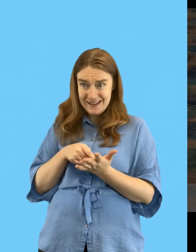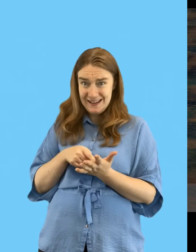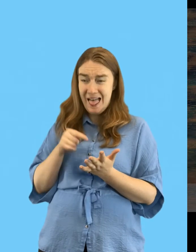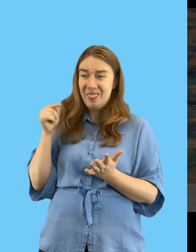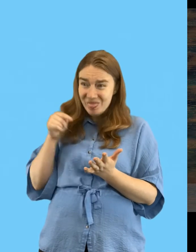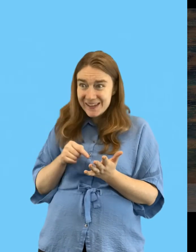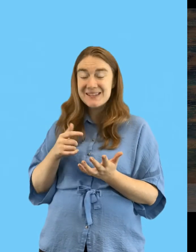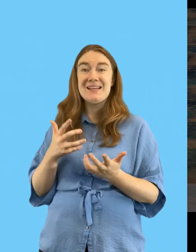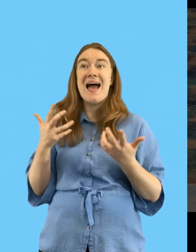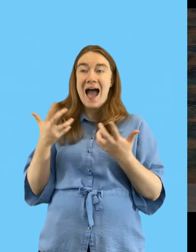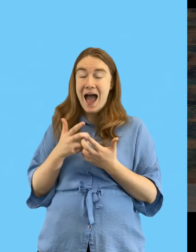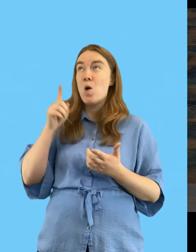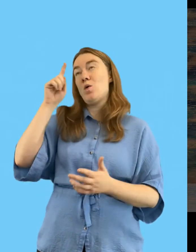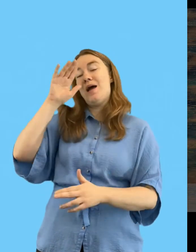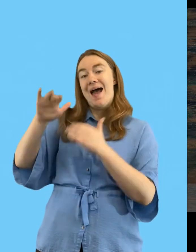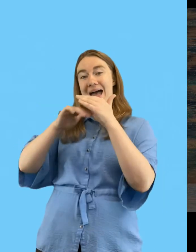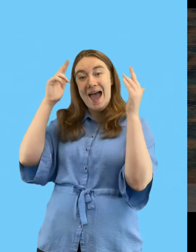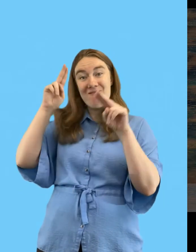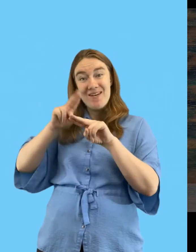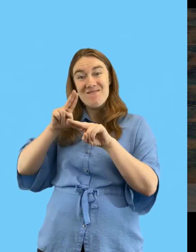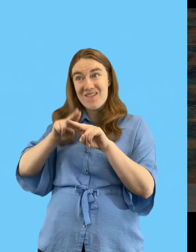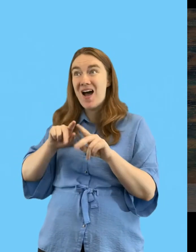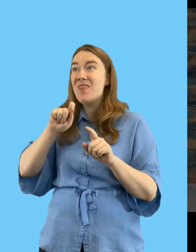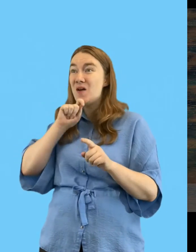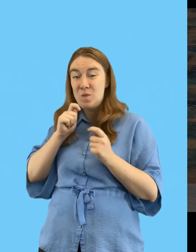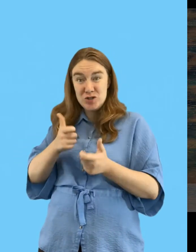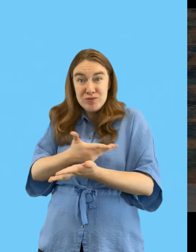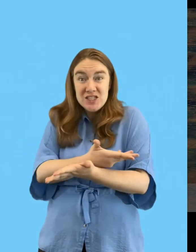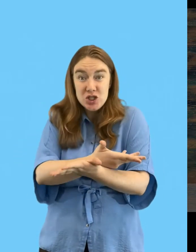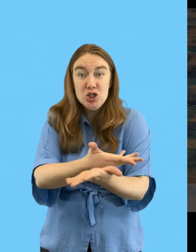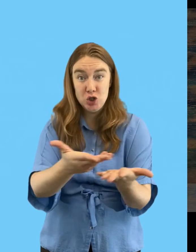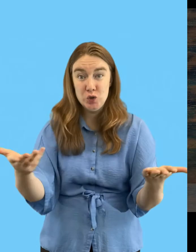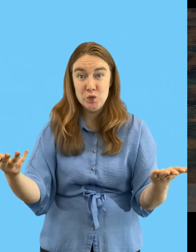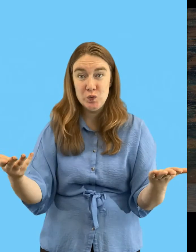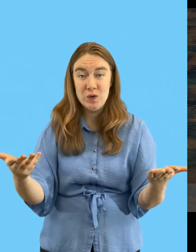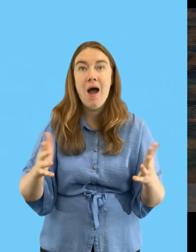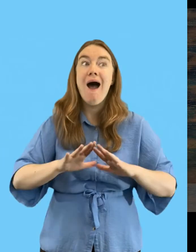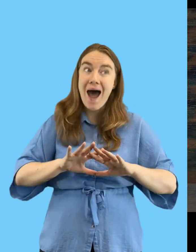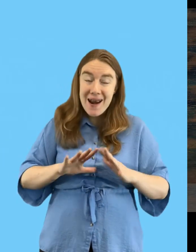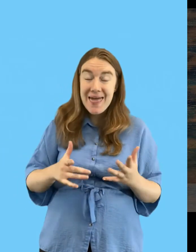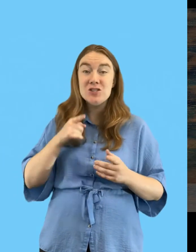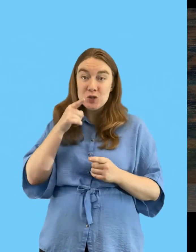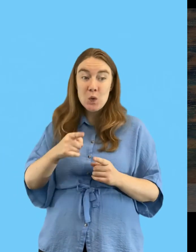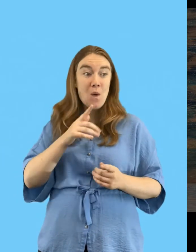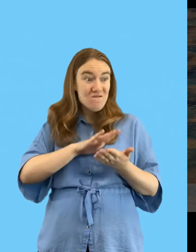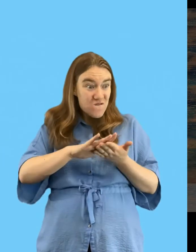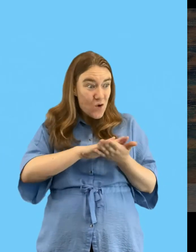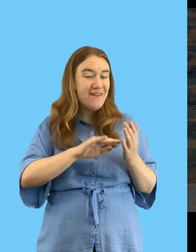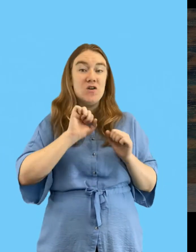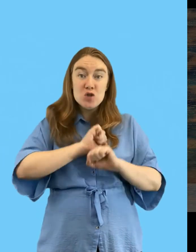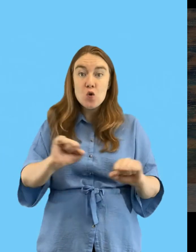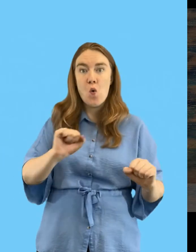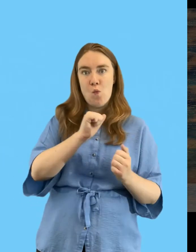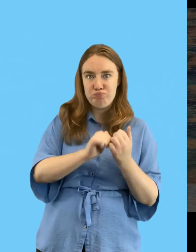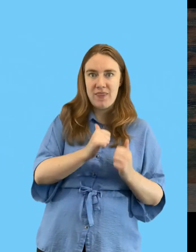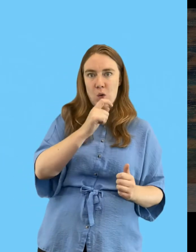This is how my heavenly Father will treat each of you unless you forgive your brother or